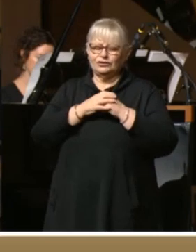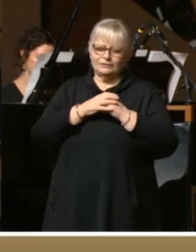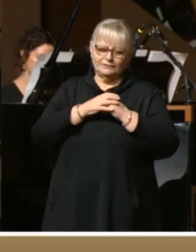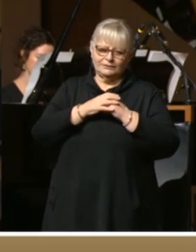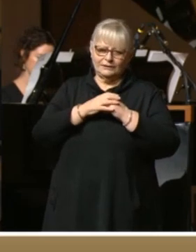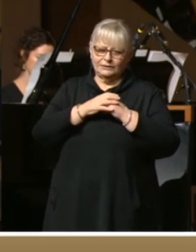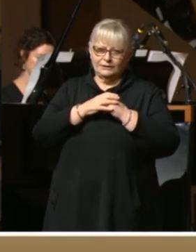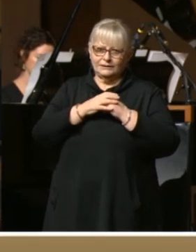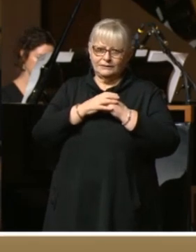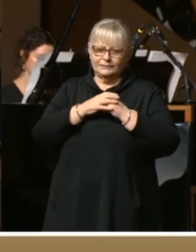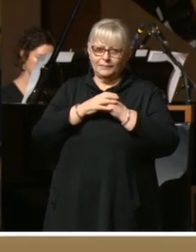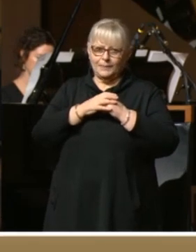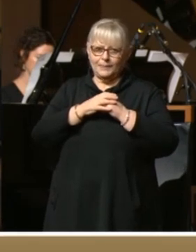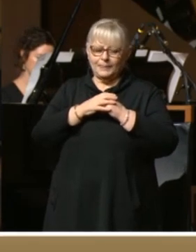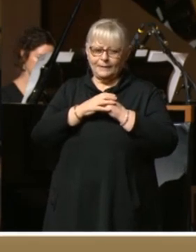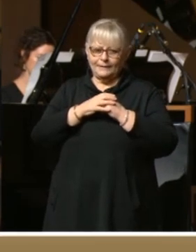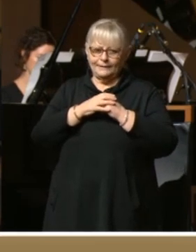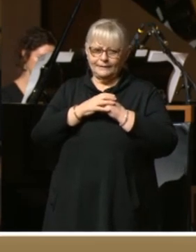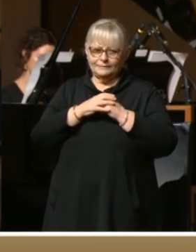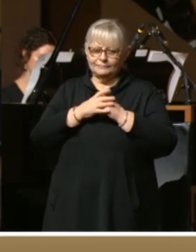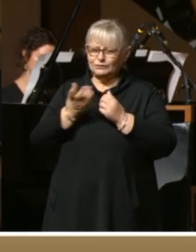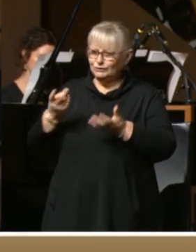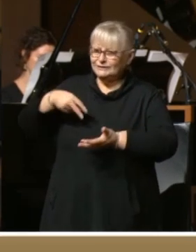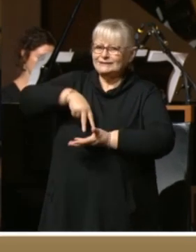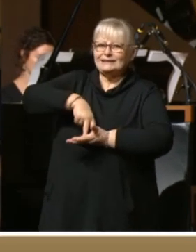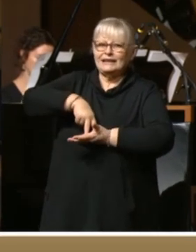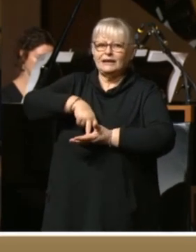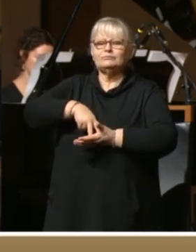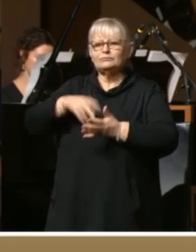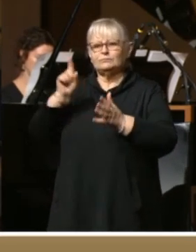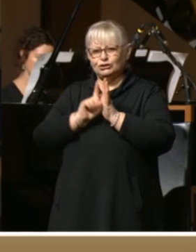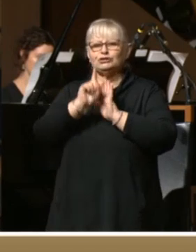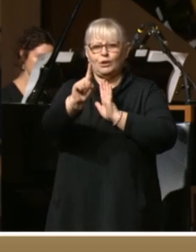Murawara, Nawambira. Get up, stand up, and show up.